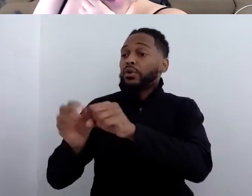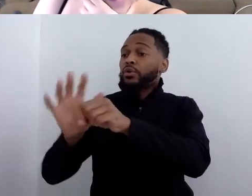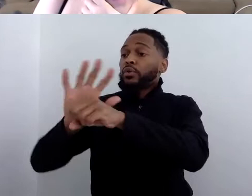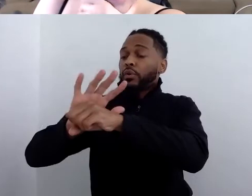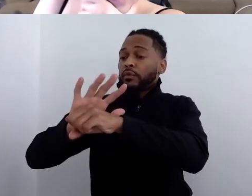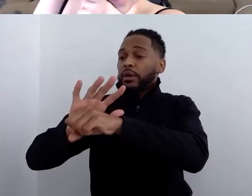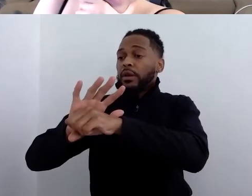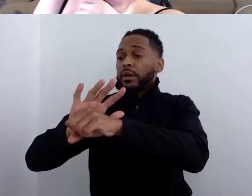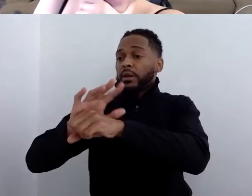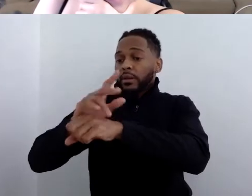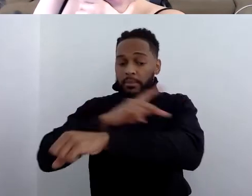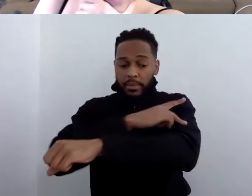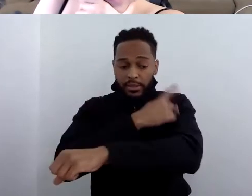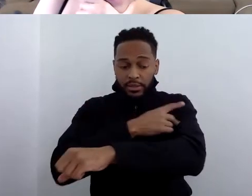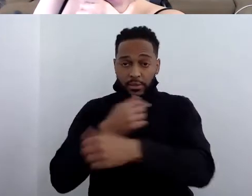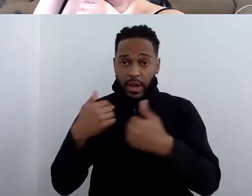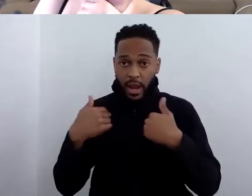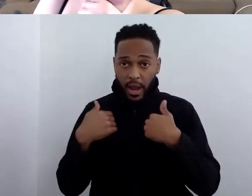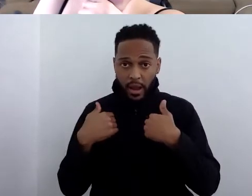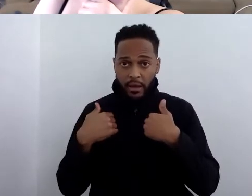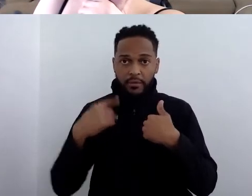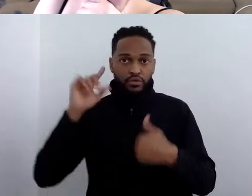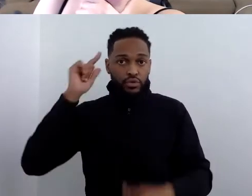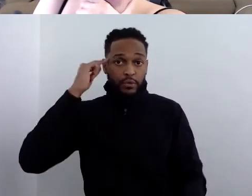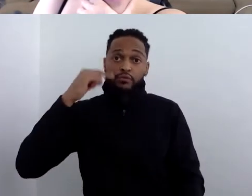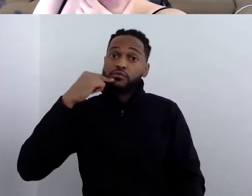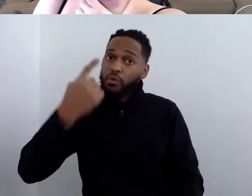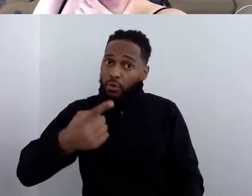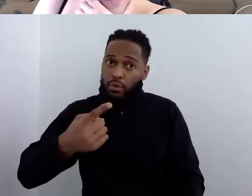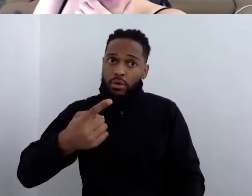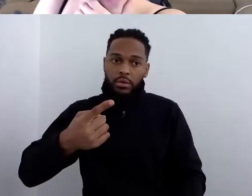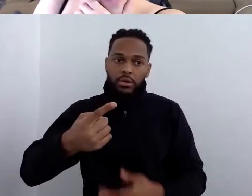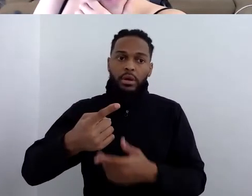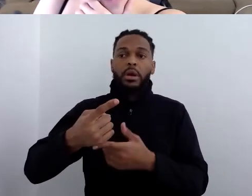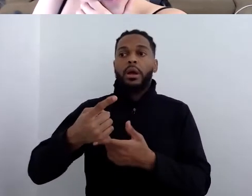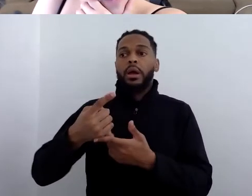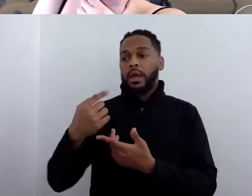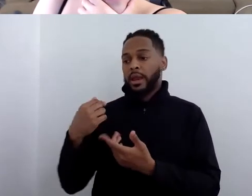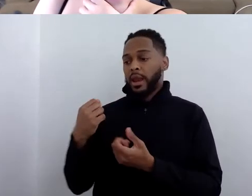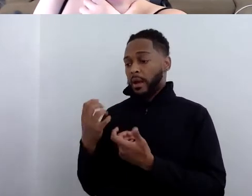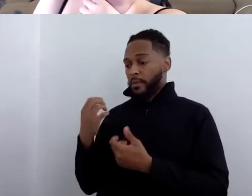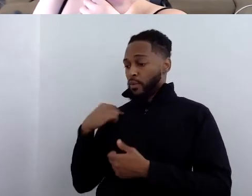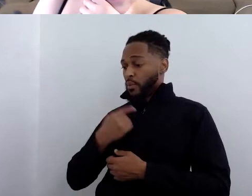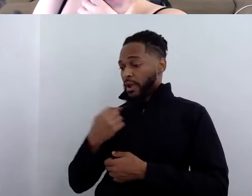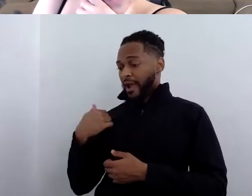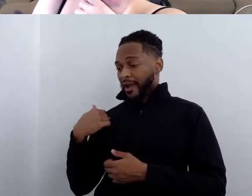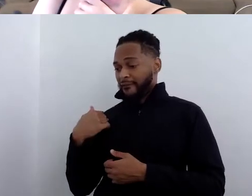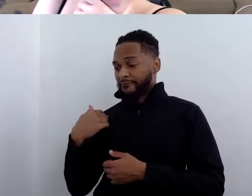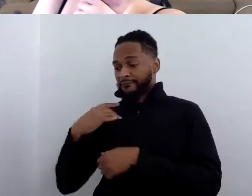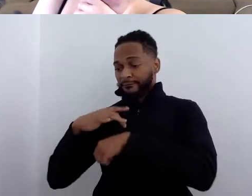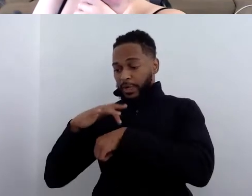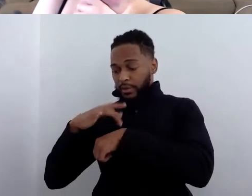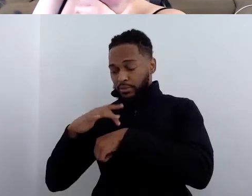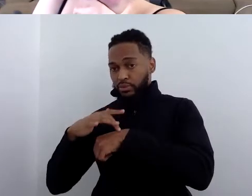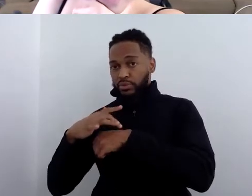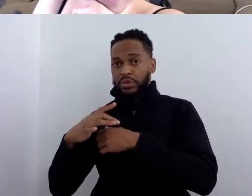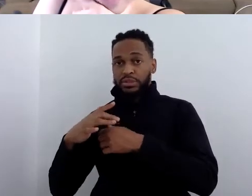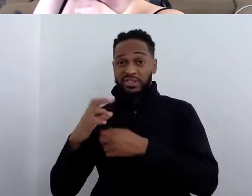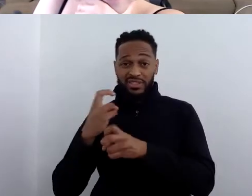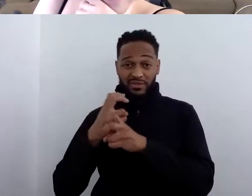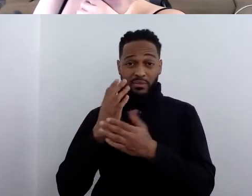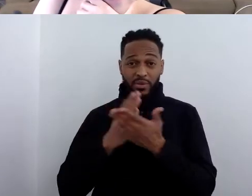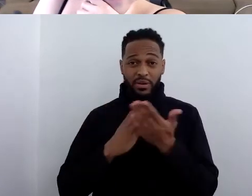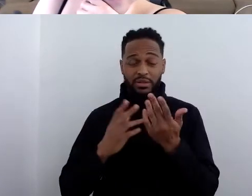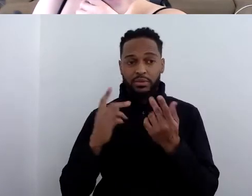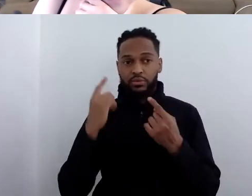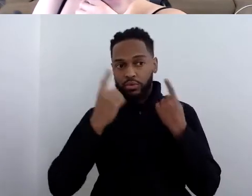because of the governor's orders and all this stuff. So that's been the hardest thing for me, is just wondering how many people